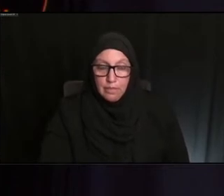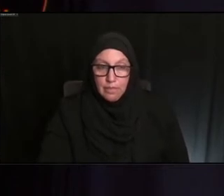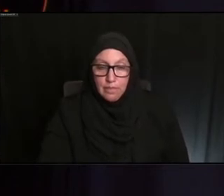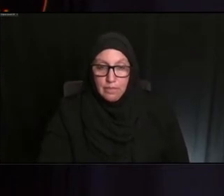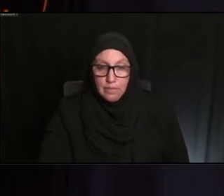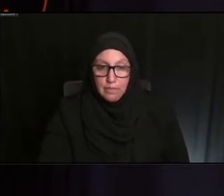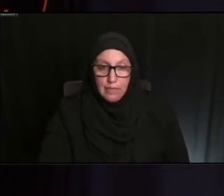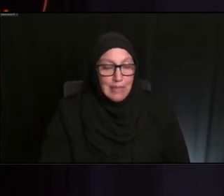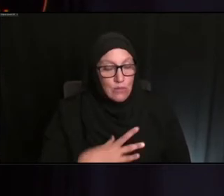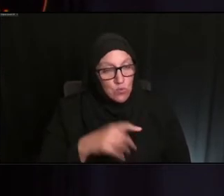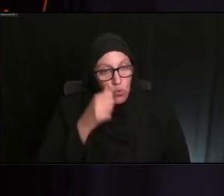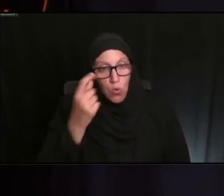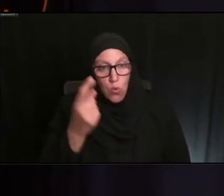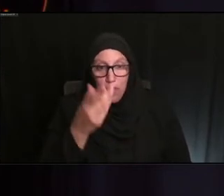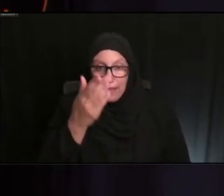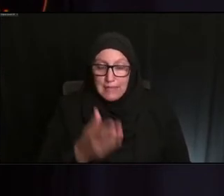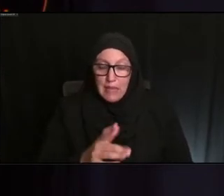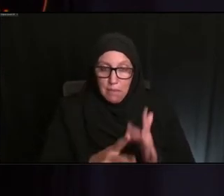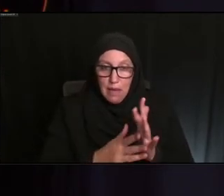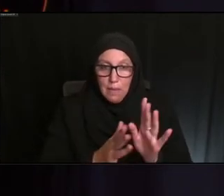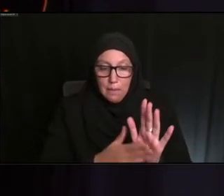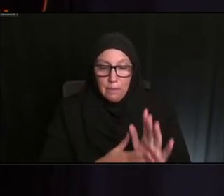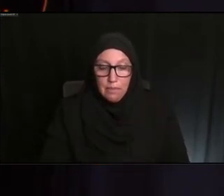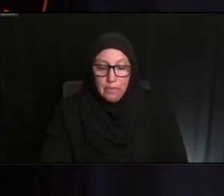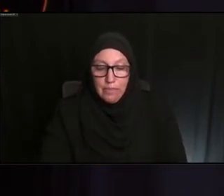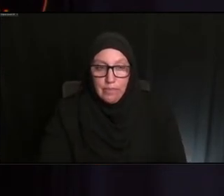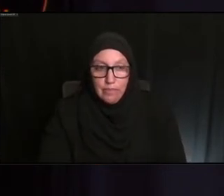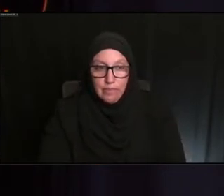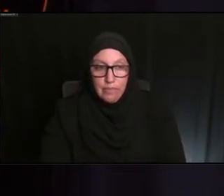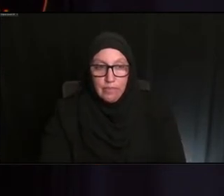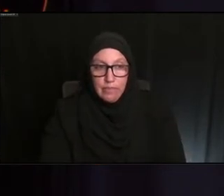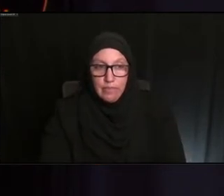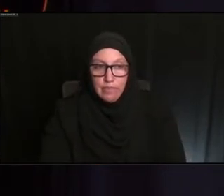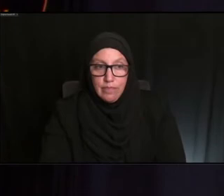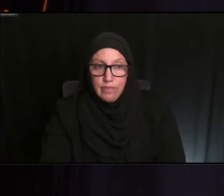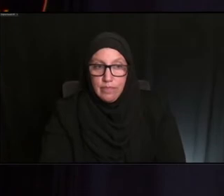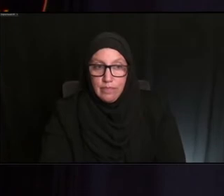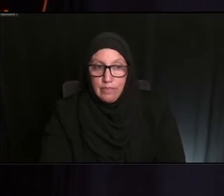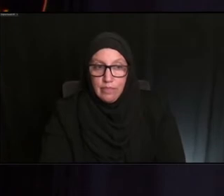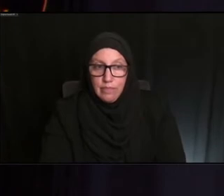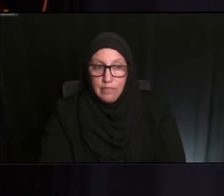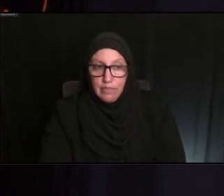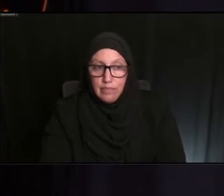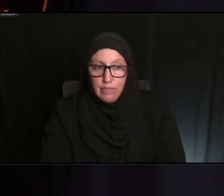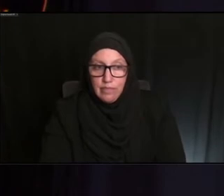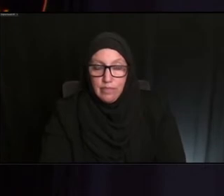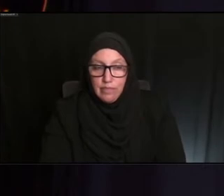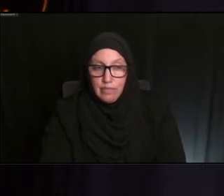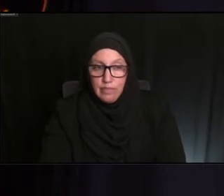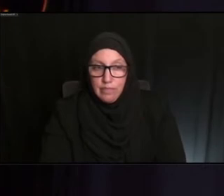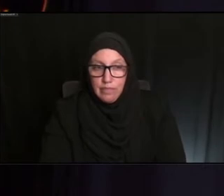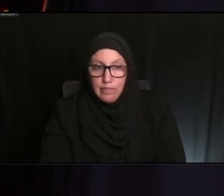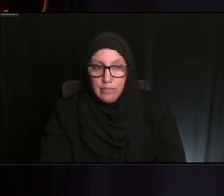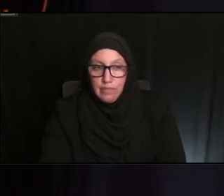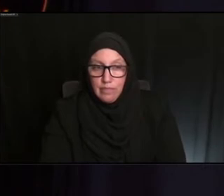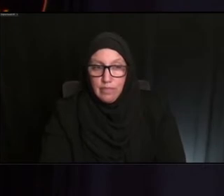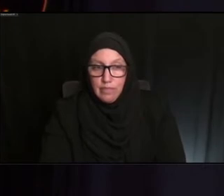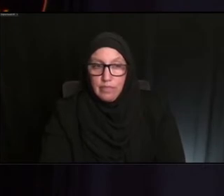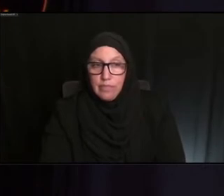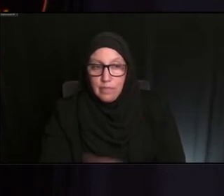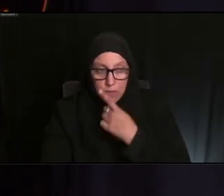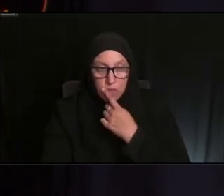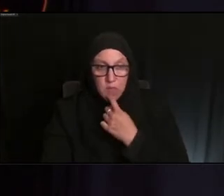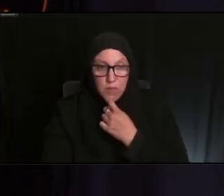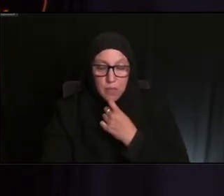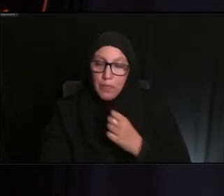imam is. You know, when you sit there and you ask someone about a sports star or a